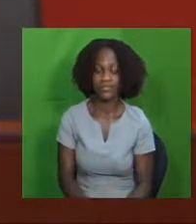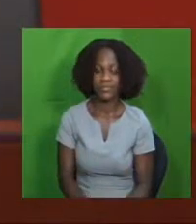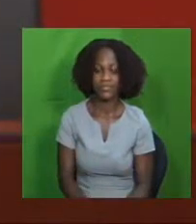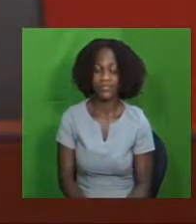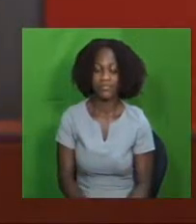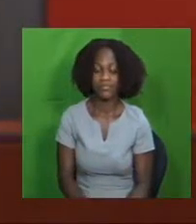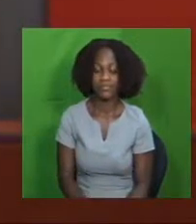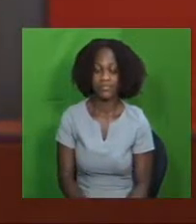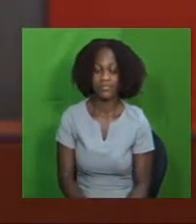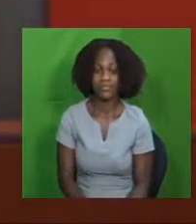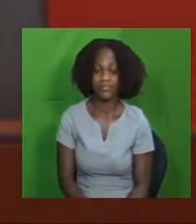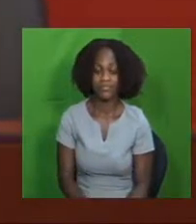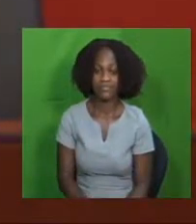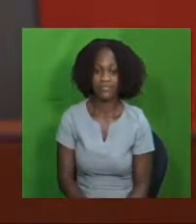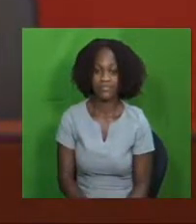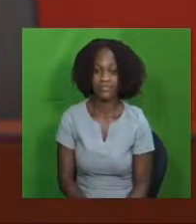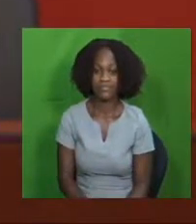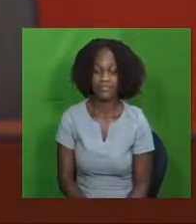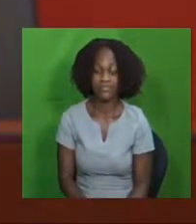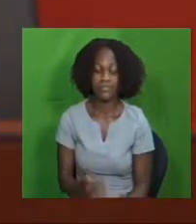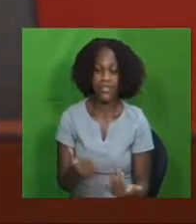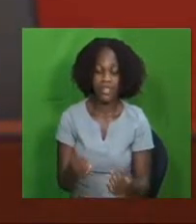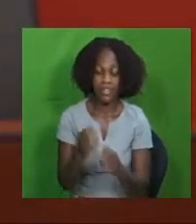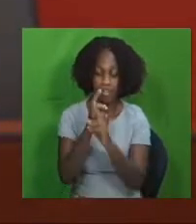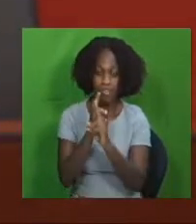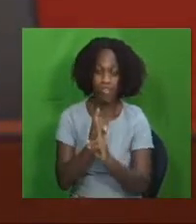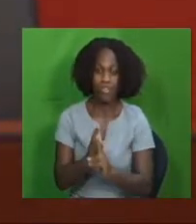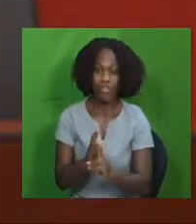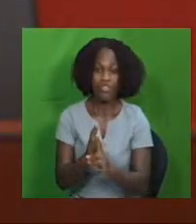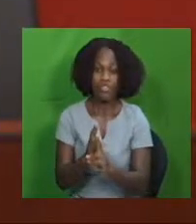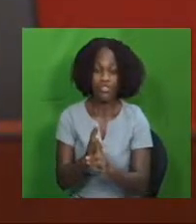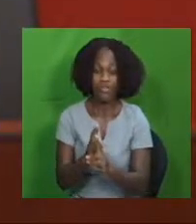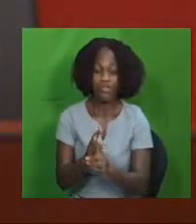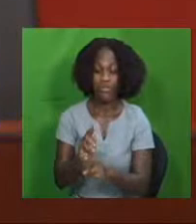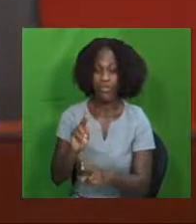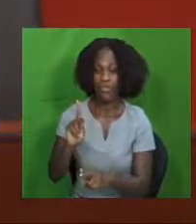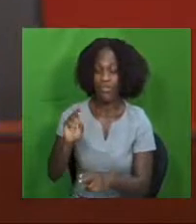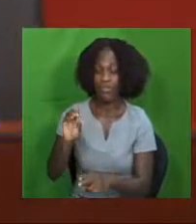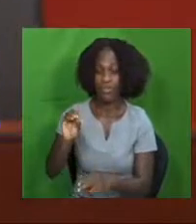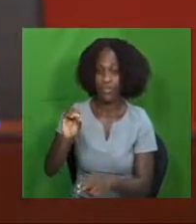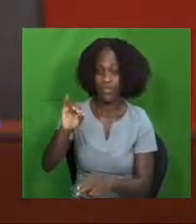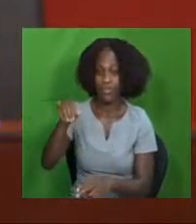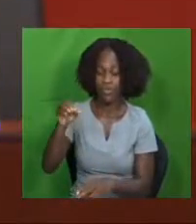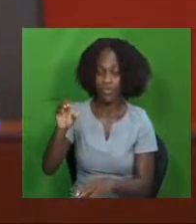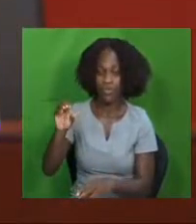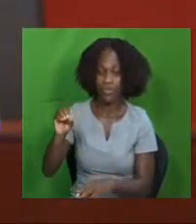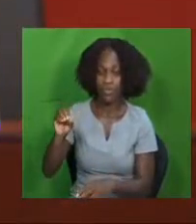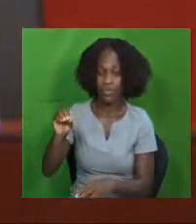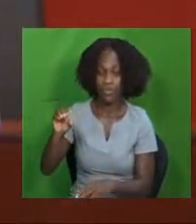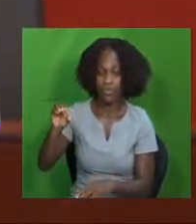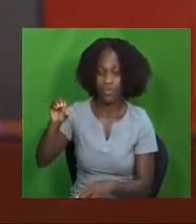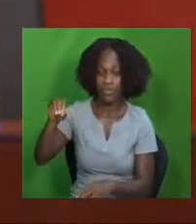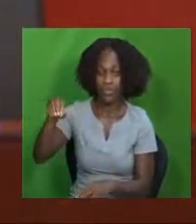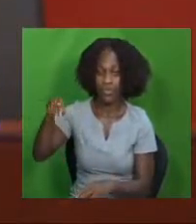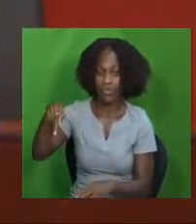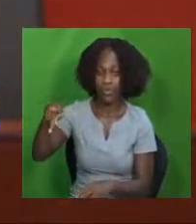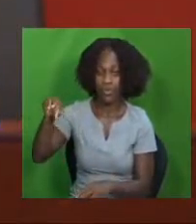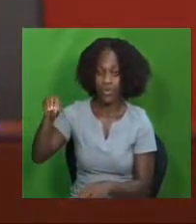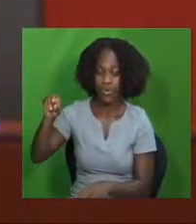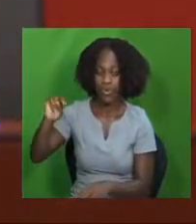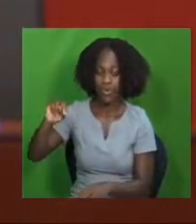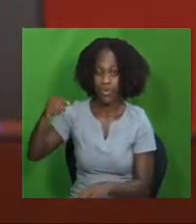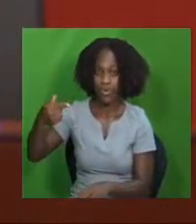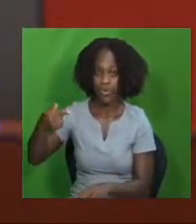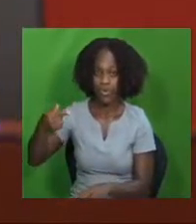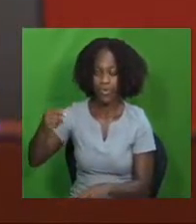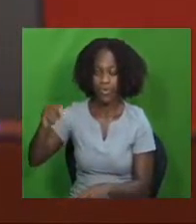the turn of Honourable Kojo Opong Nkrumah, Minister